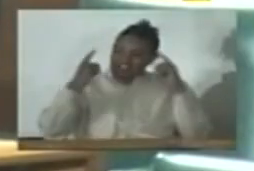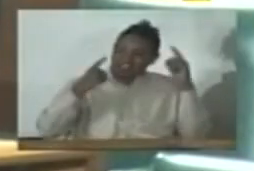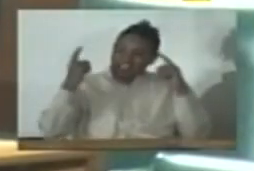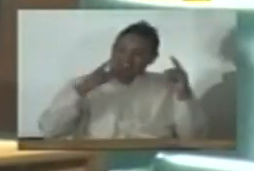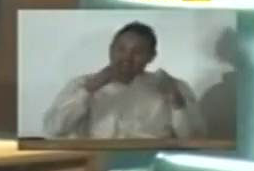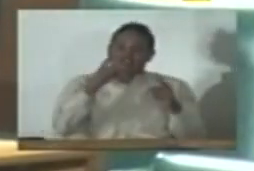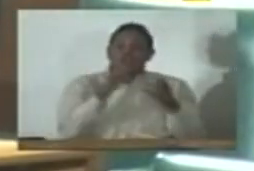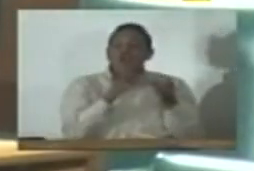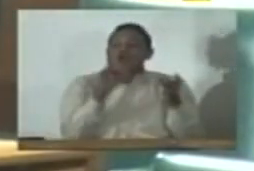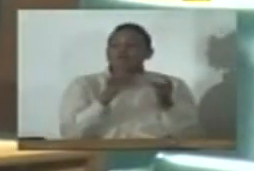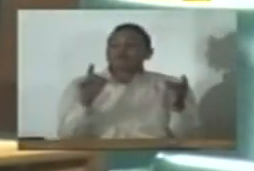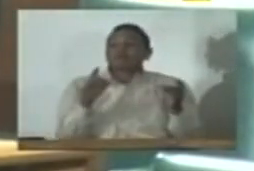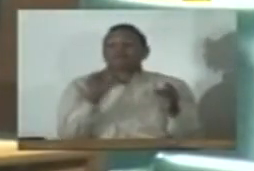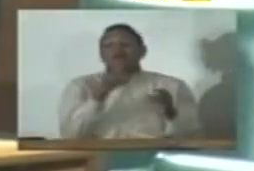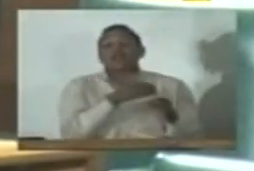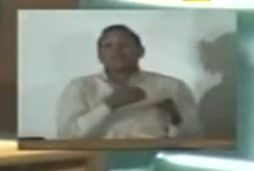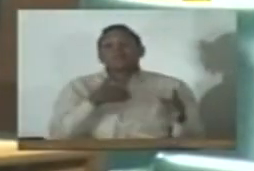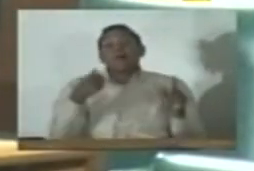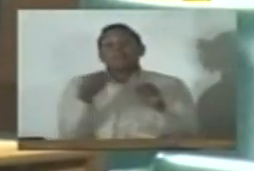You are free to cancel.